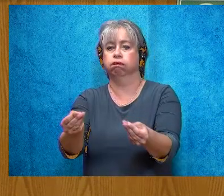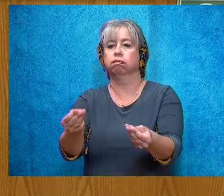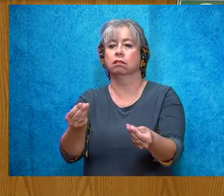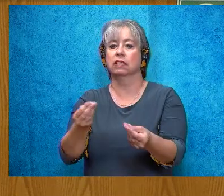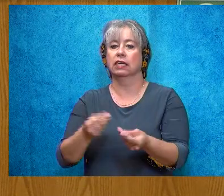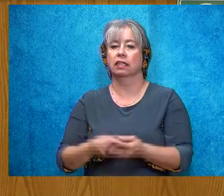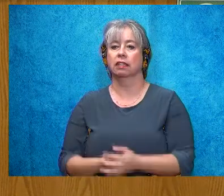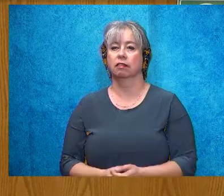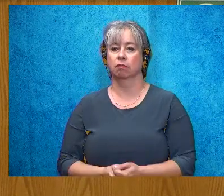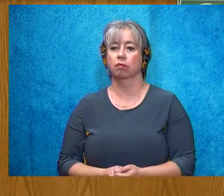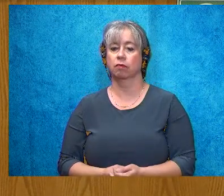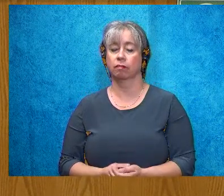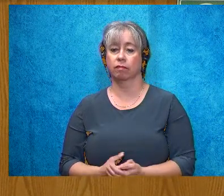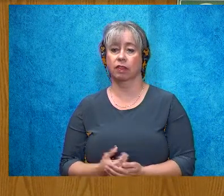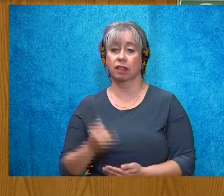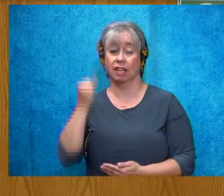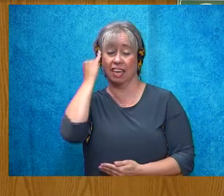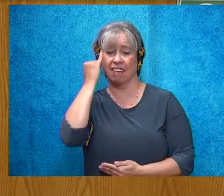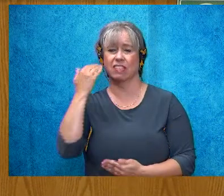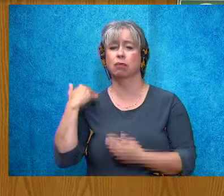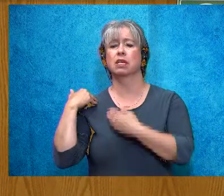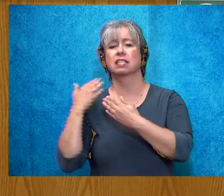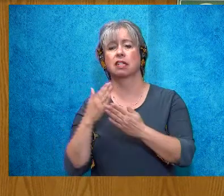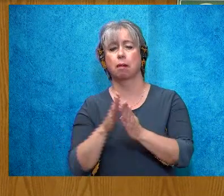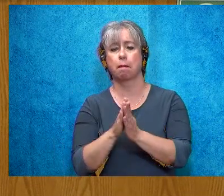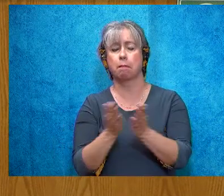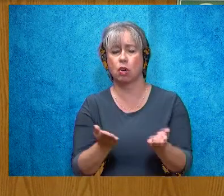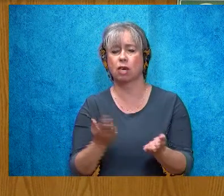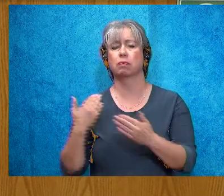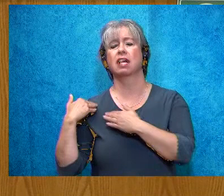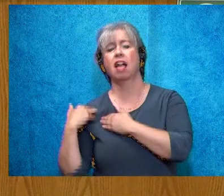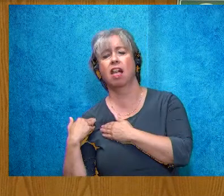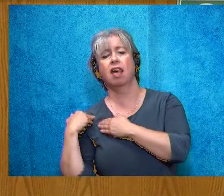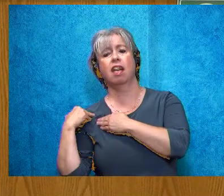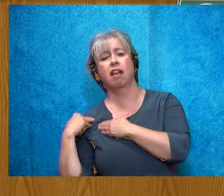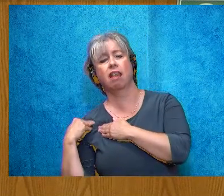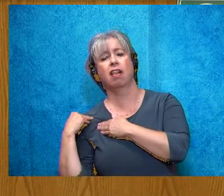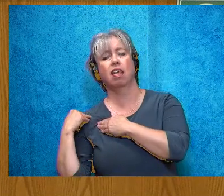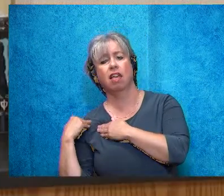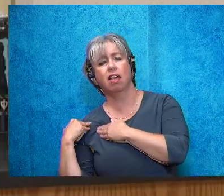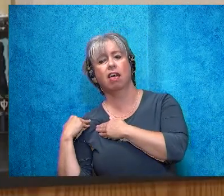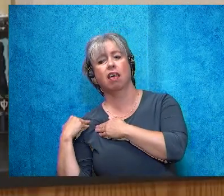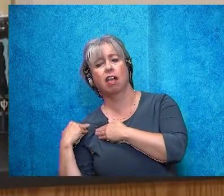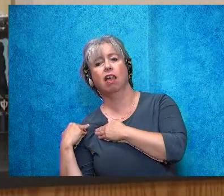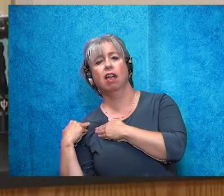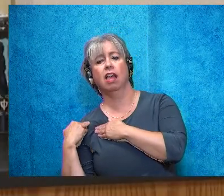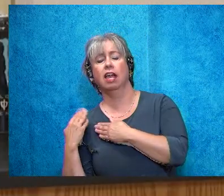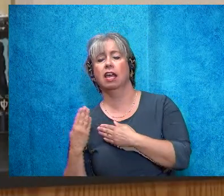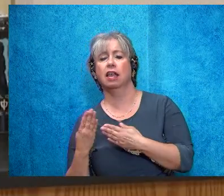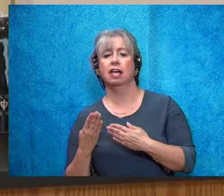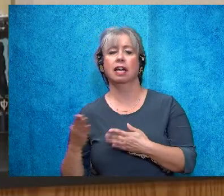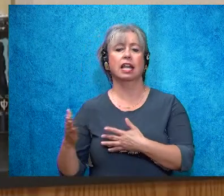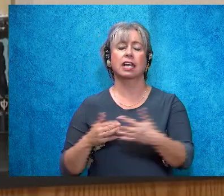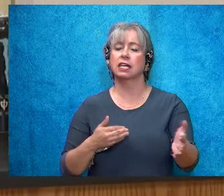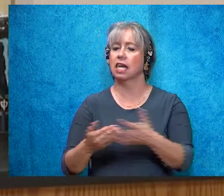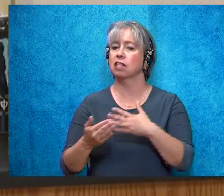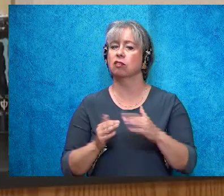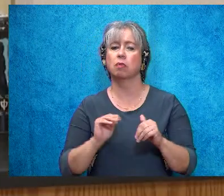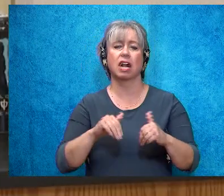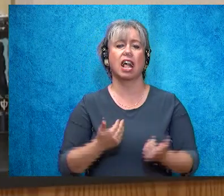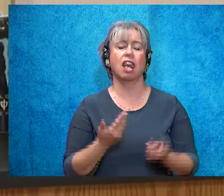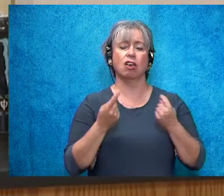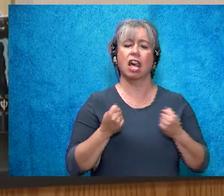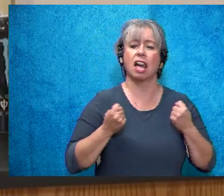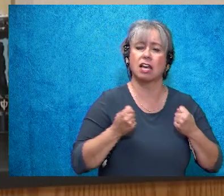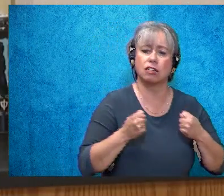let's say this book was super, super heavy. If this book was heavy, no matter how much I'm trying or putting